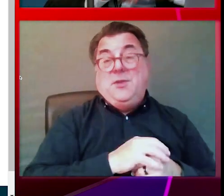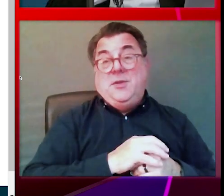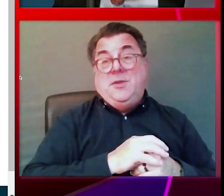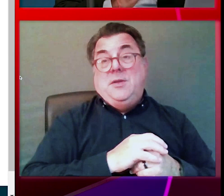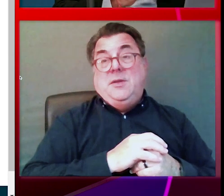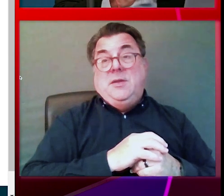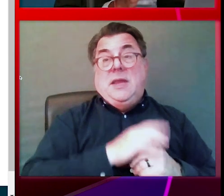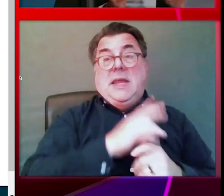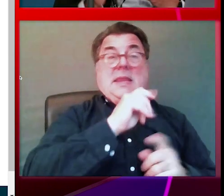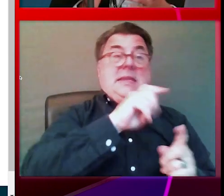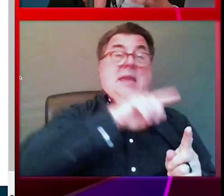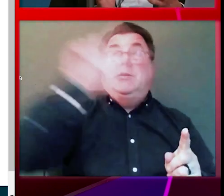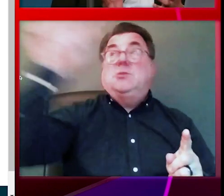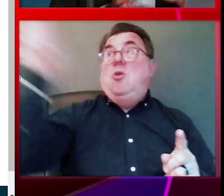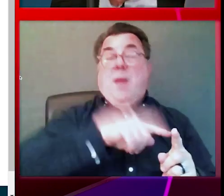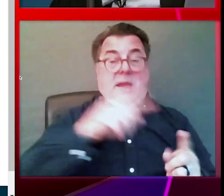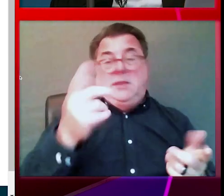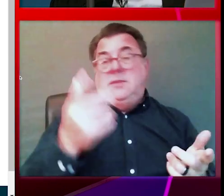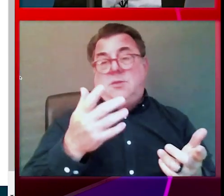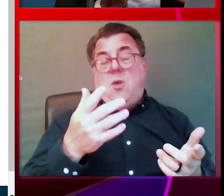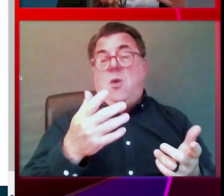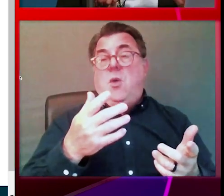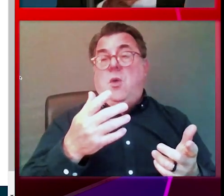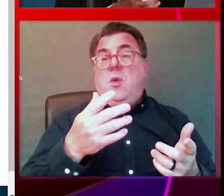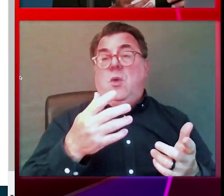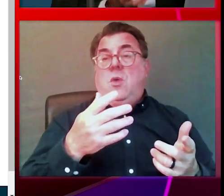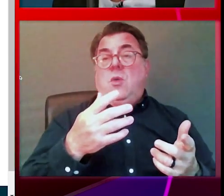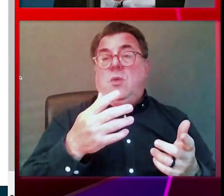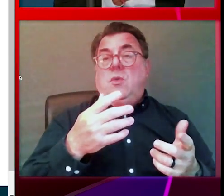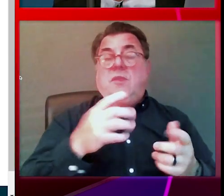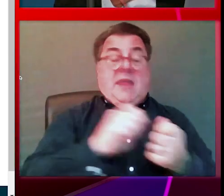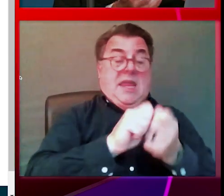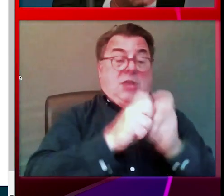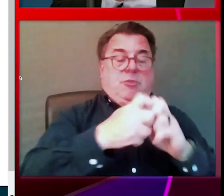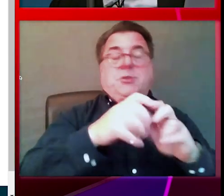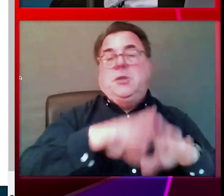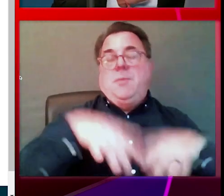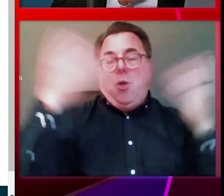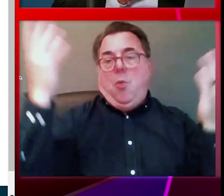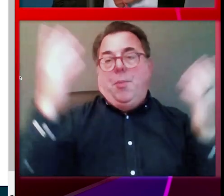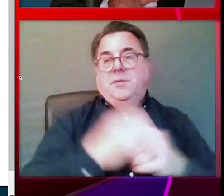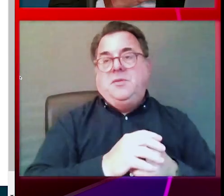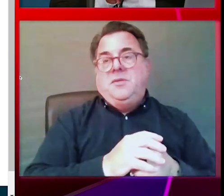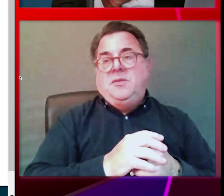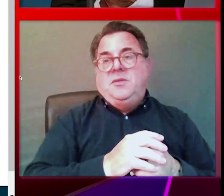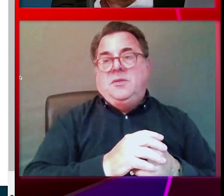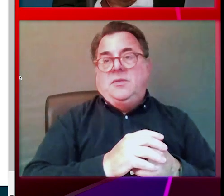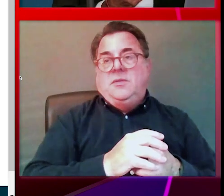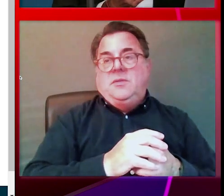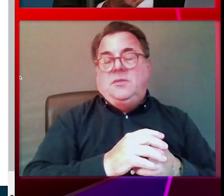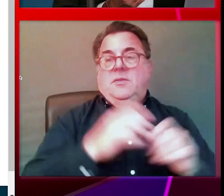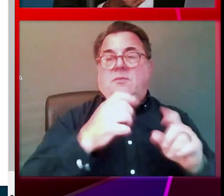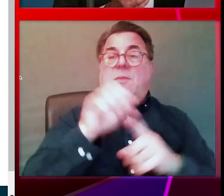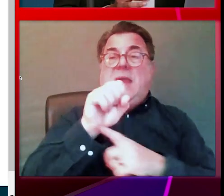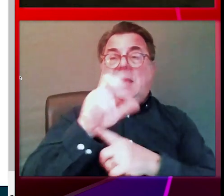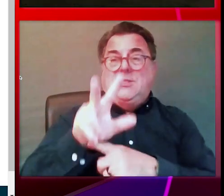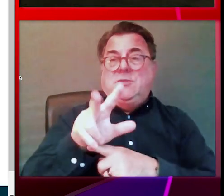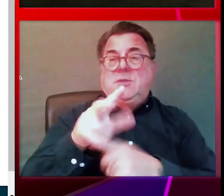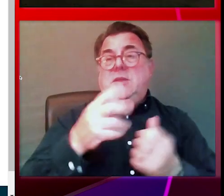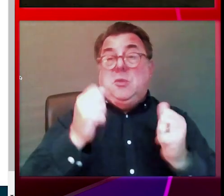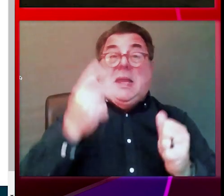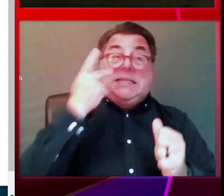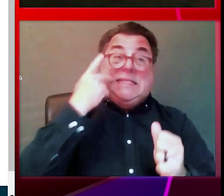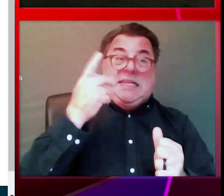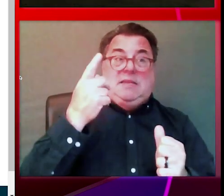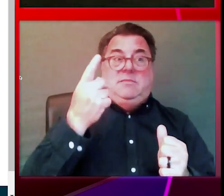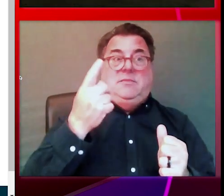back to the S3 so that the encryption can be, now this time it's going to be decryption, can be done by the S3, and we'll be able to see this object. Got it. You